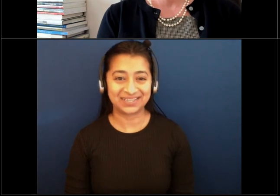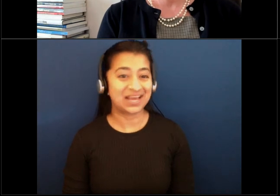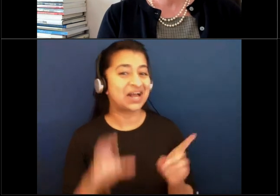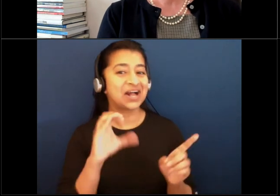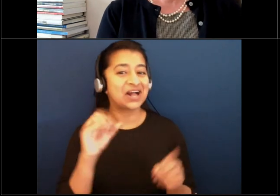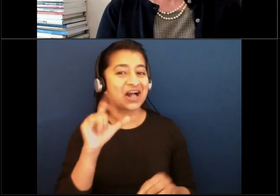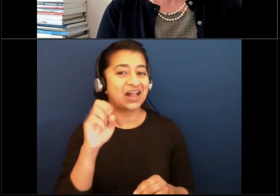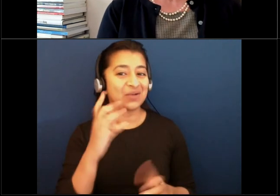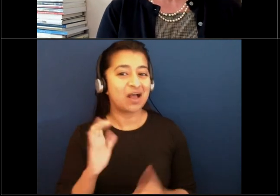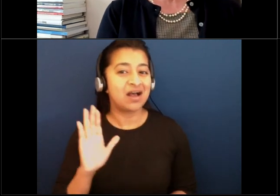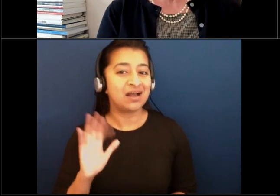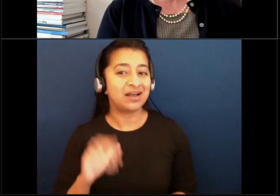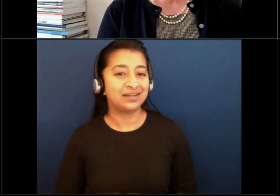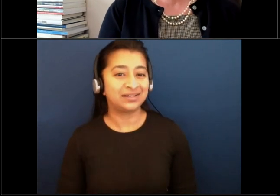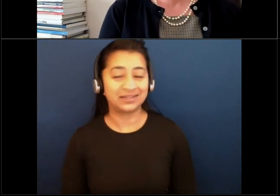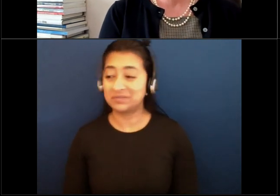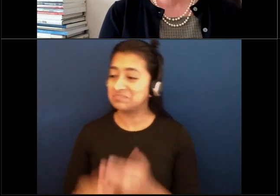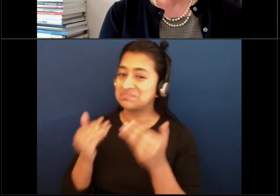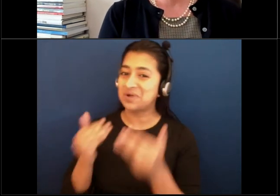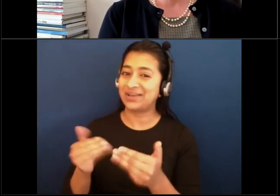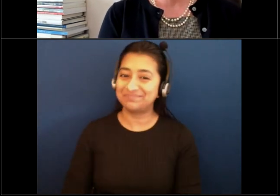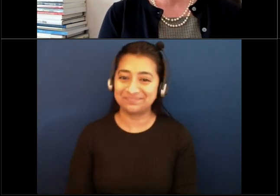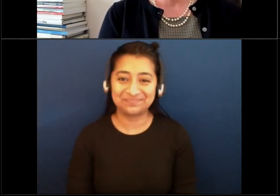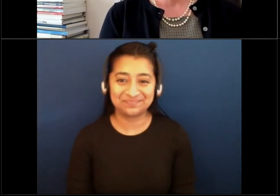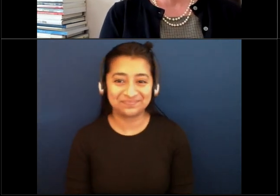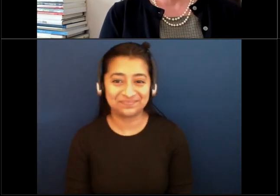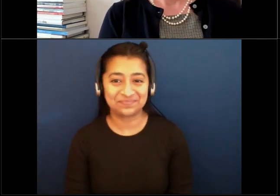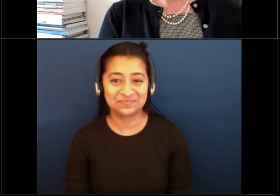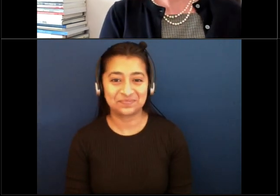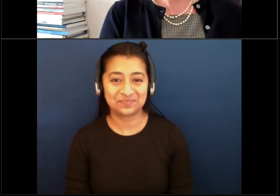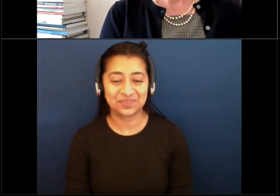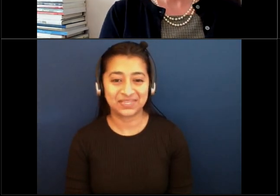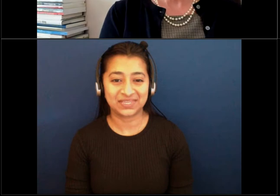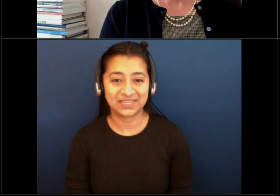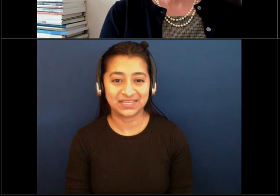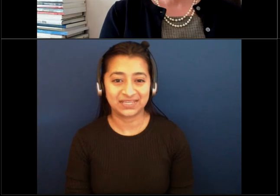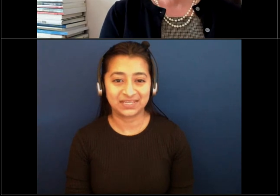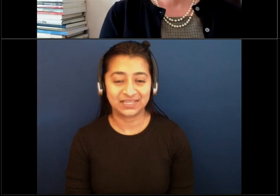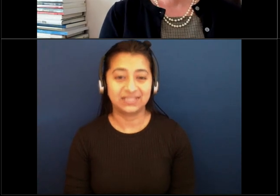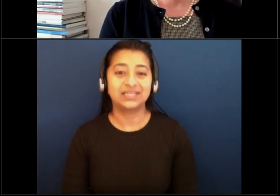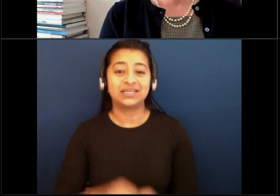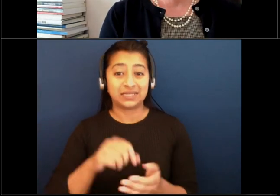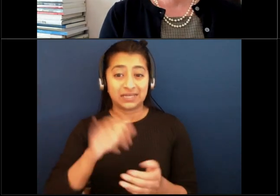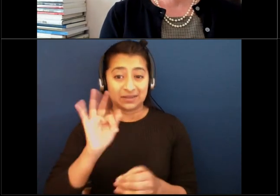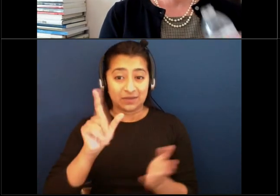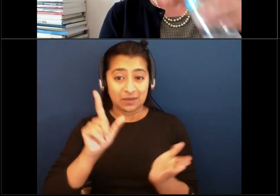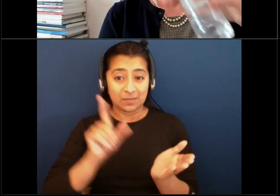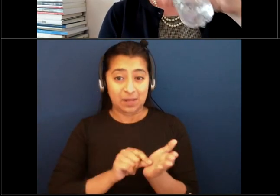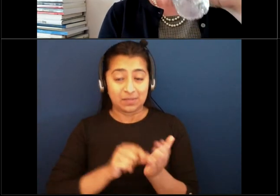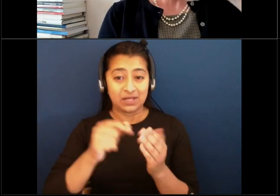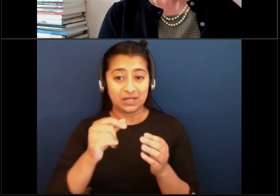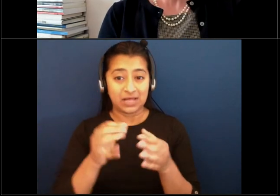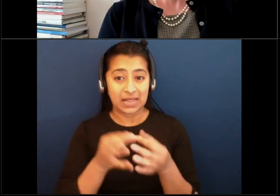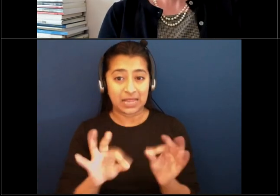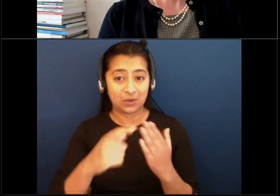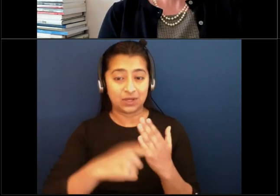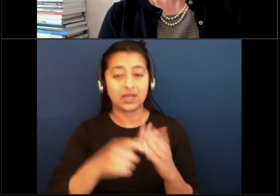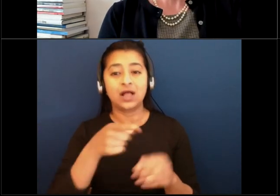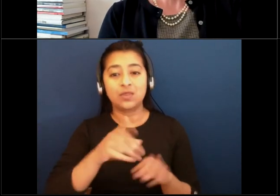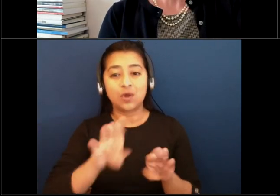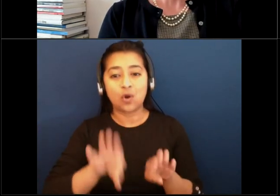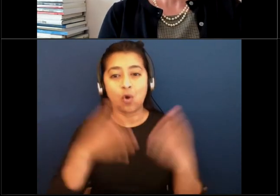Do you? You go ahead. So publications in language are all open access after